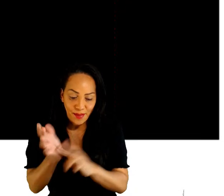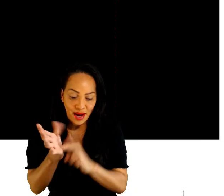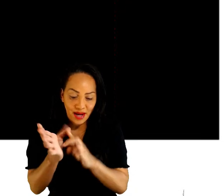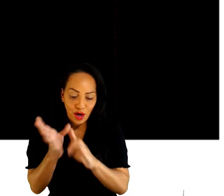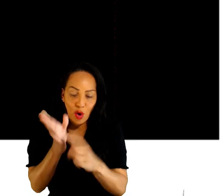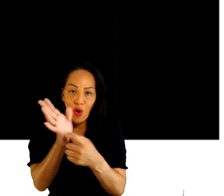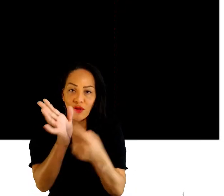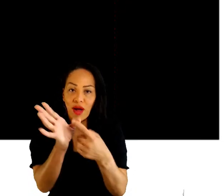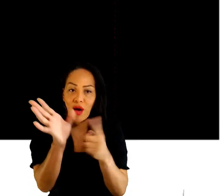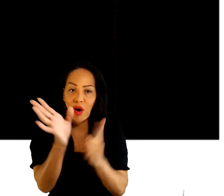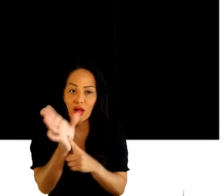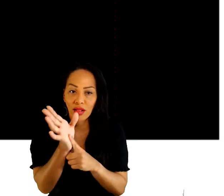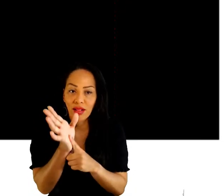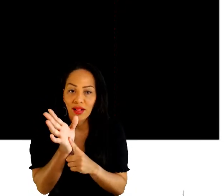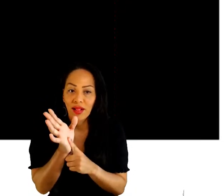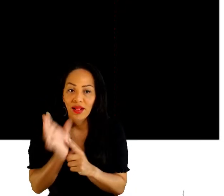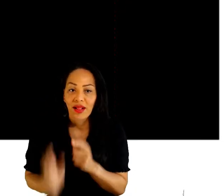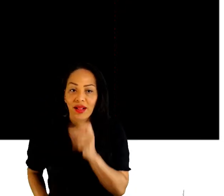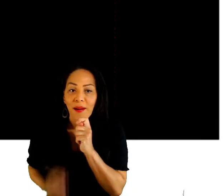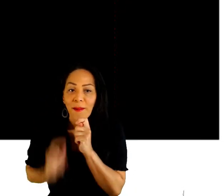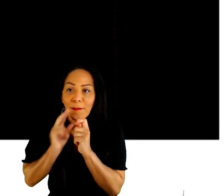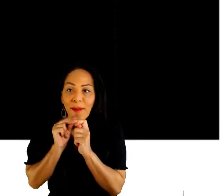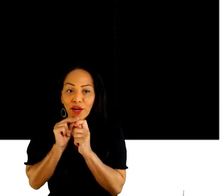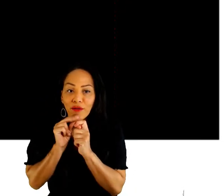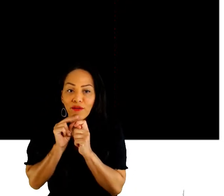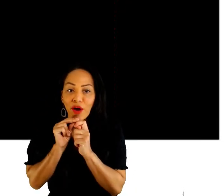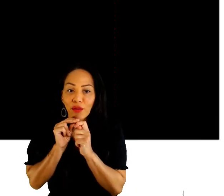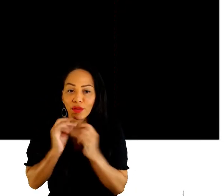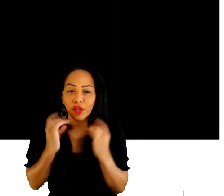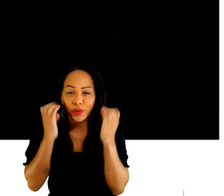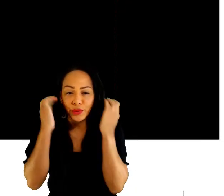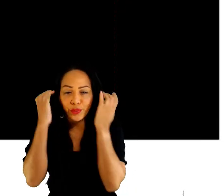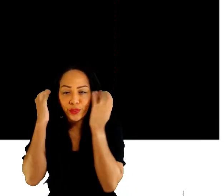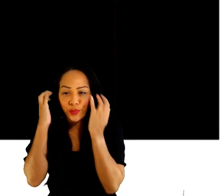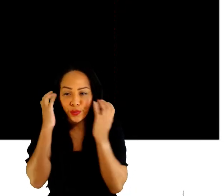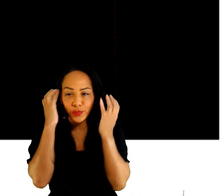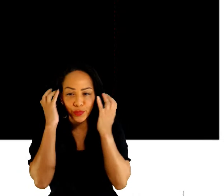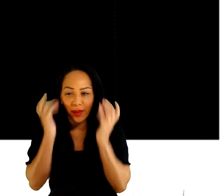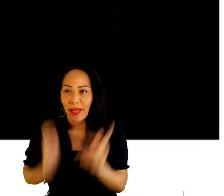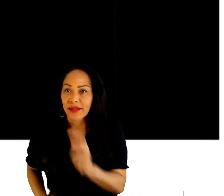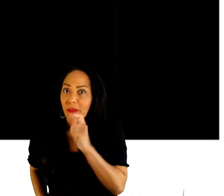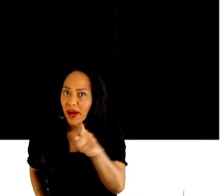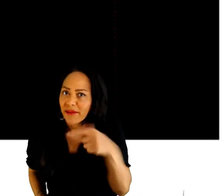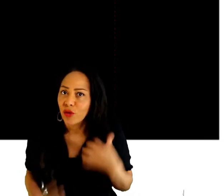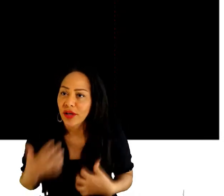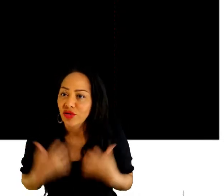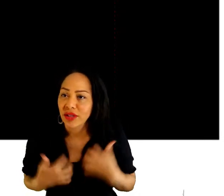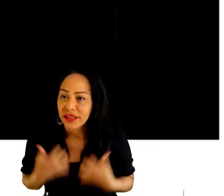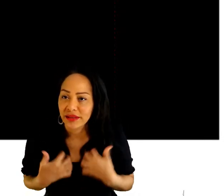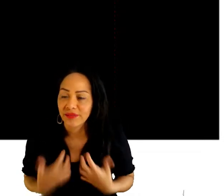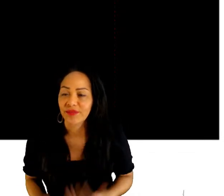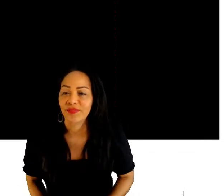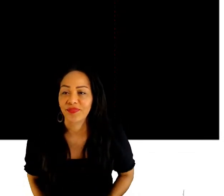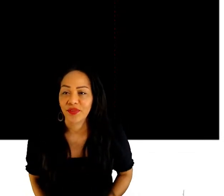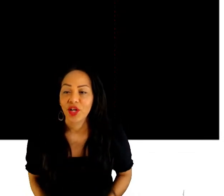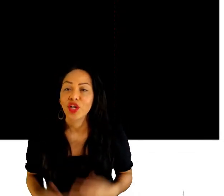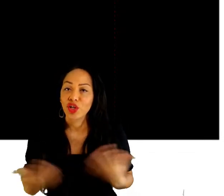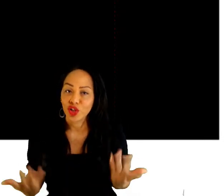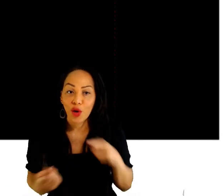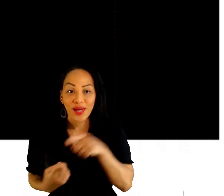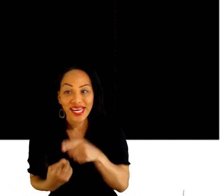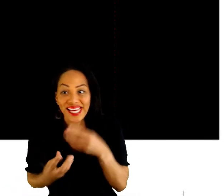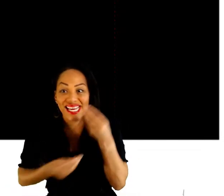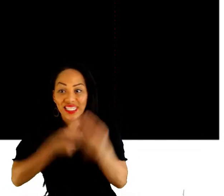who's interested. But the idea is that at the top of the show, McBurney explains all the technology that happens in the